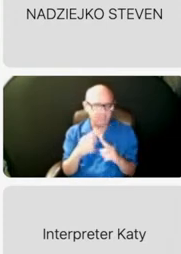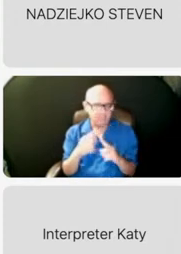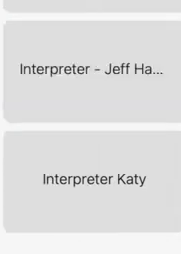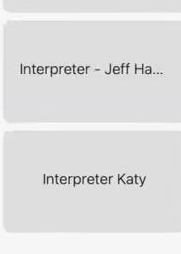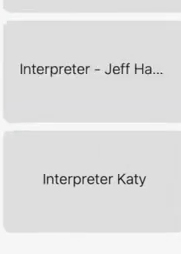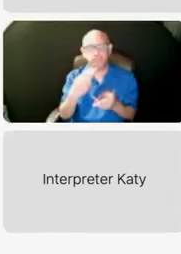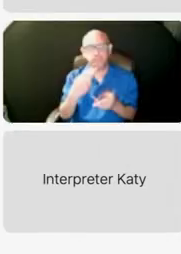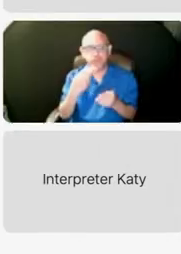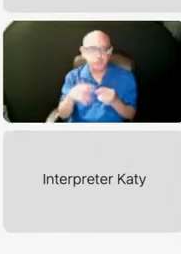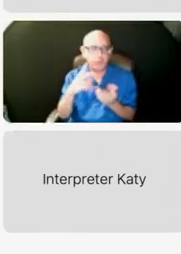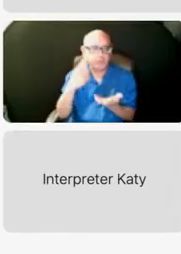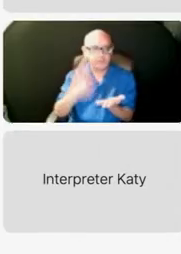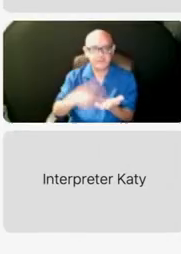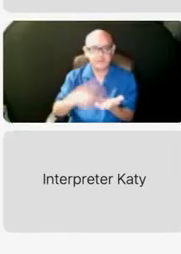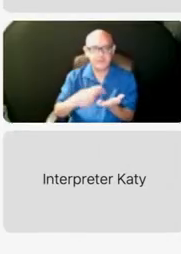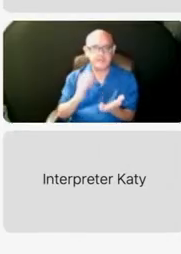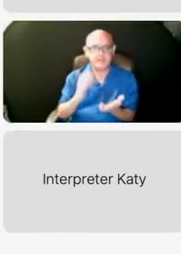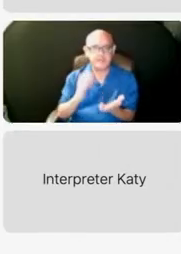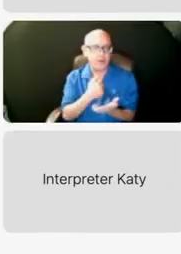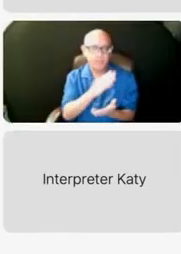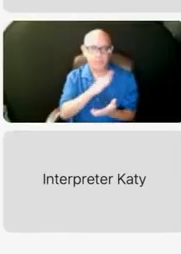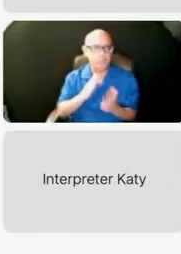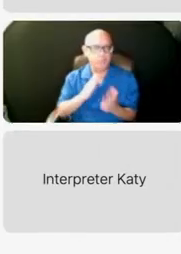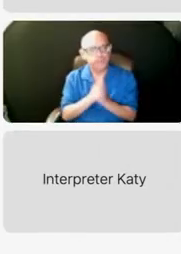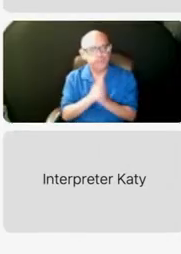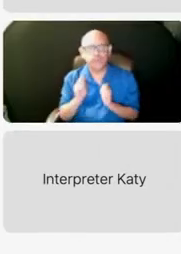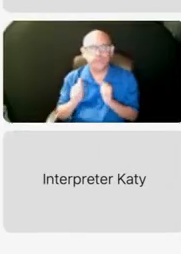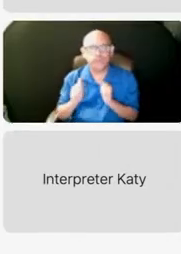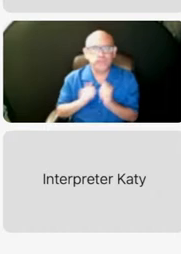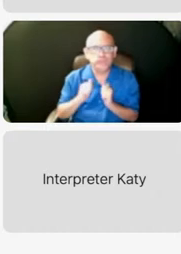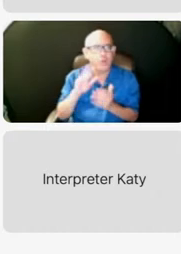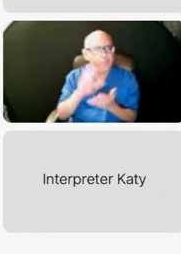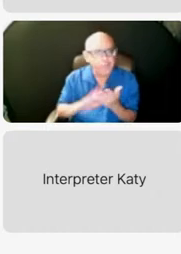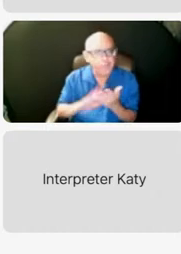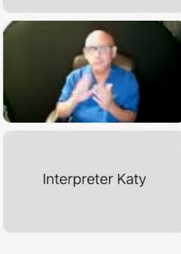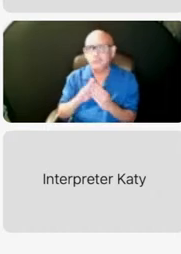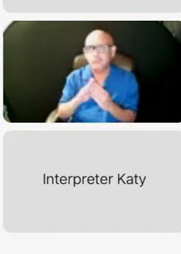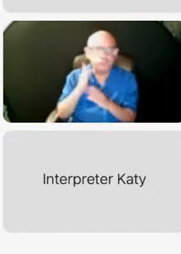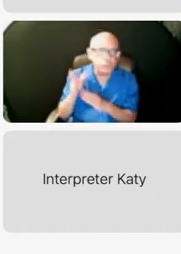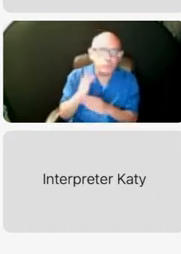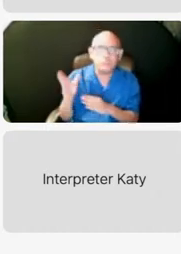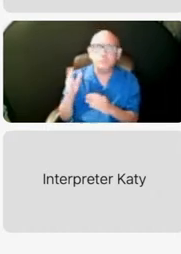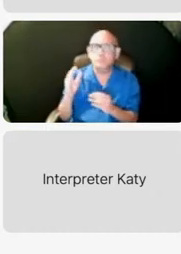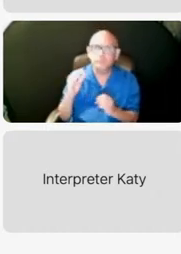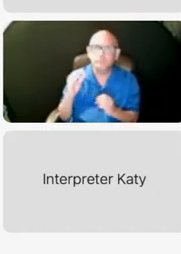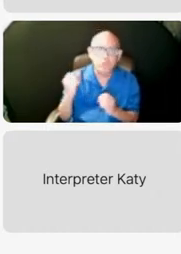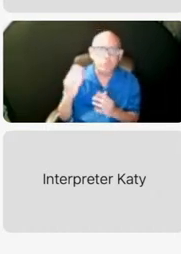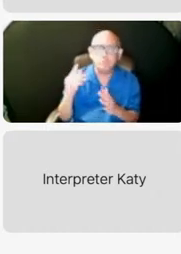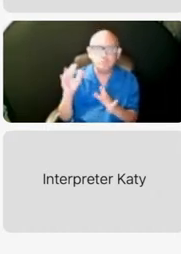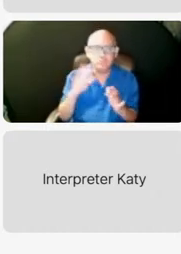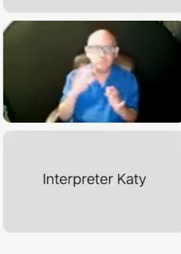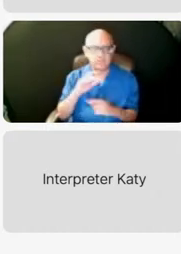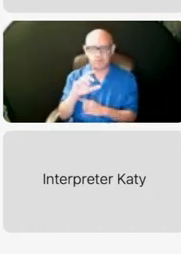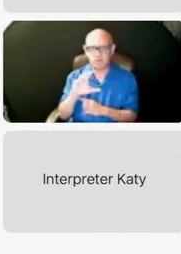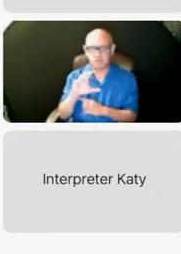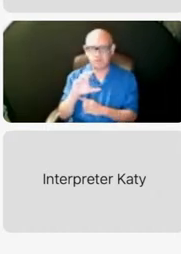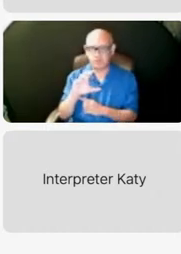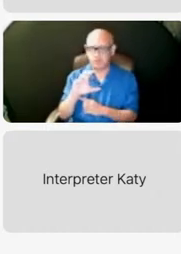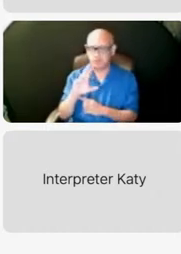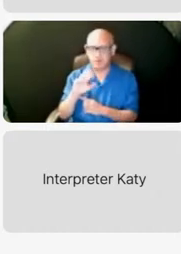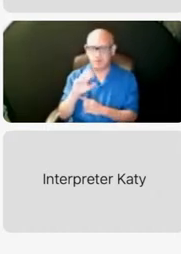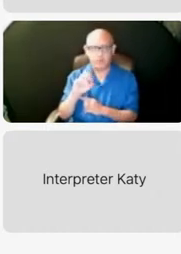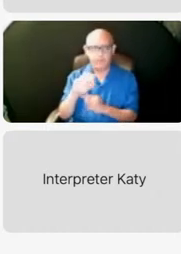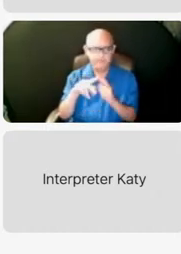our board members have about college and career and a lot about cry rock so i want to take this opportunity to